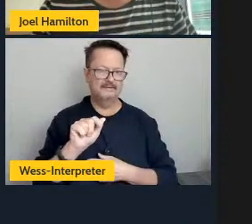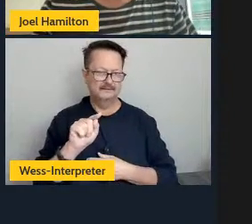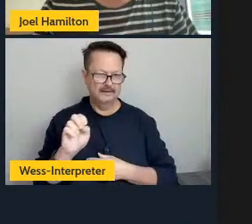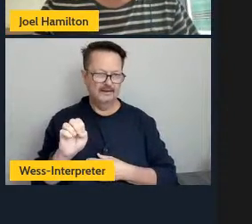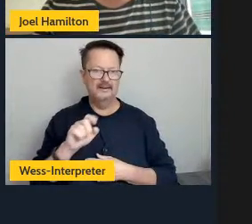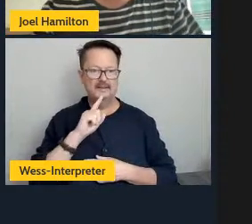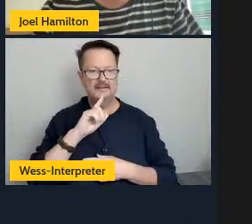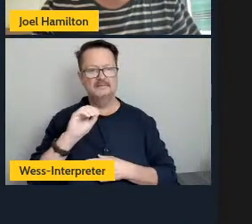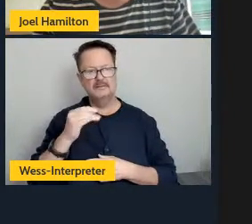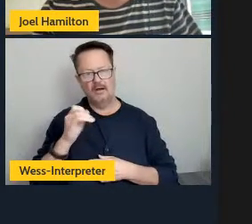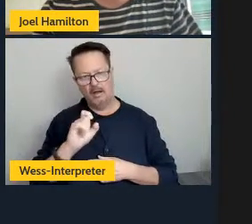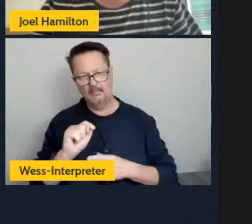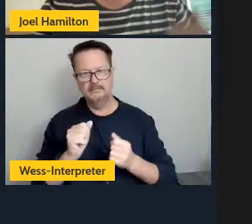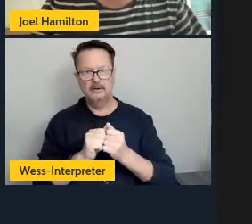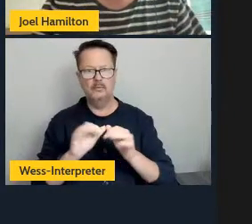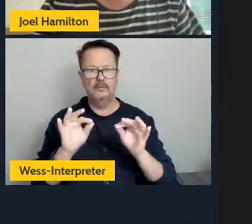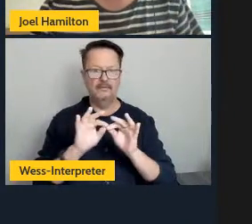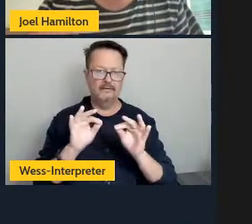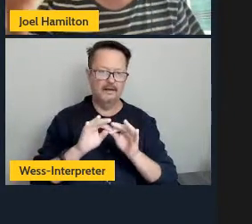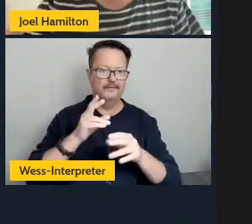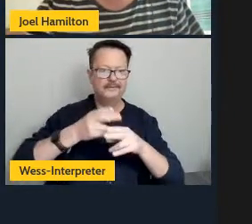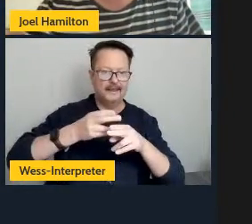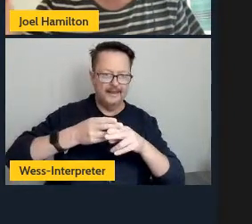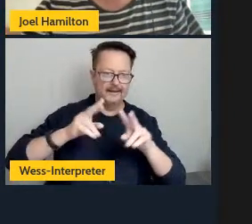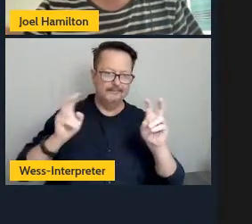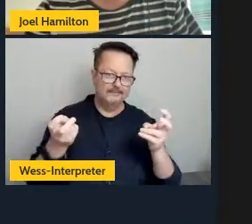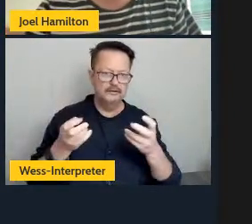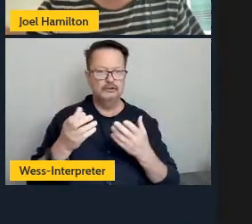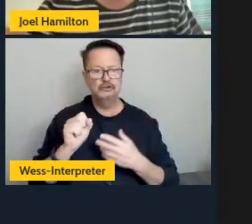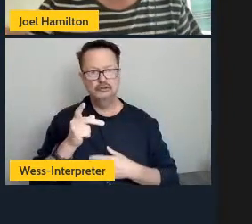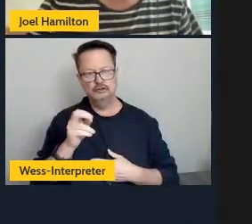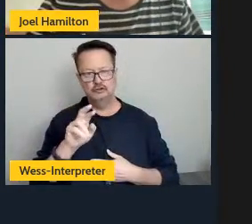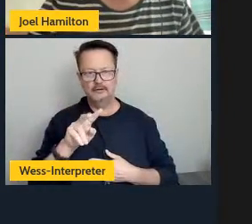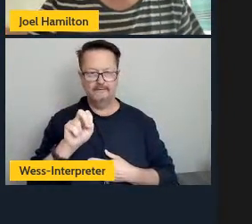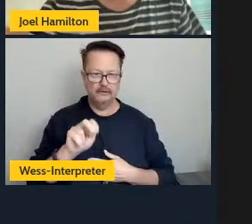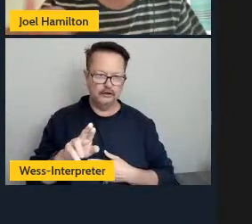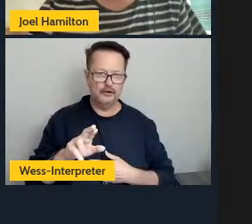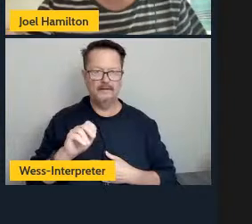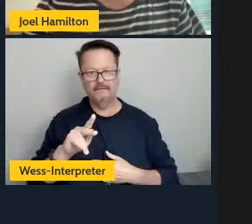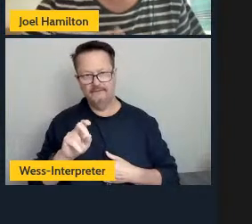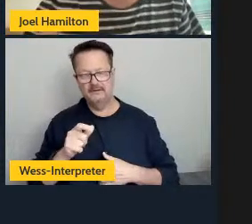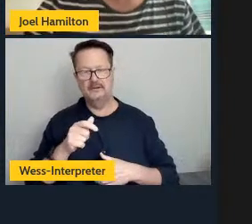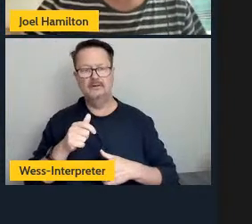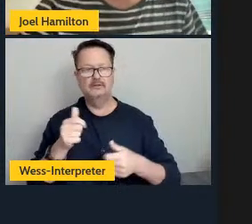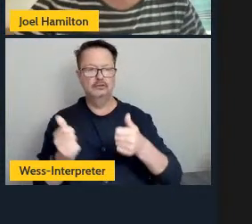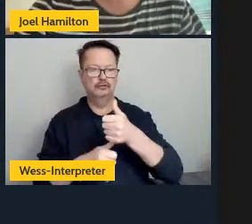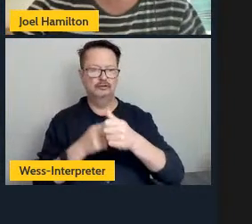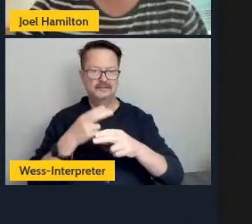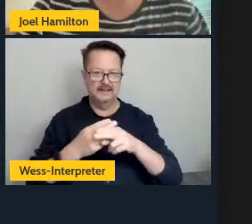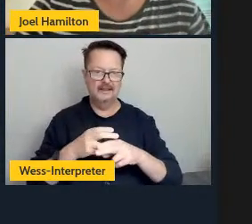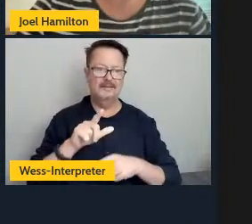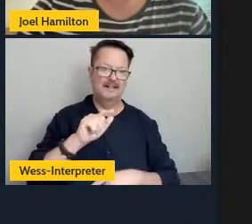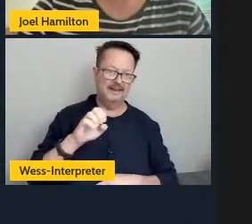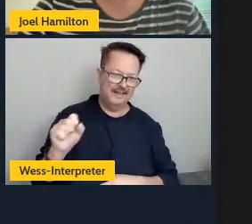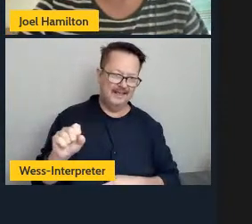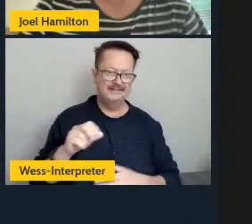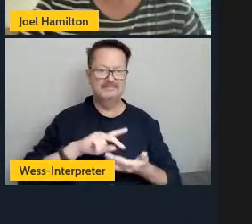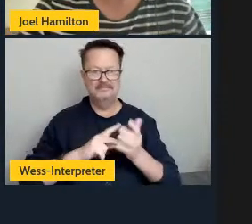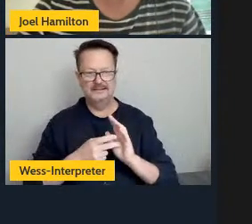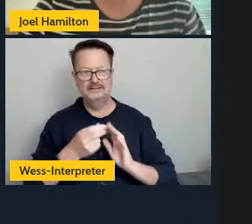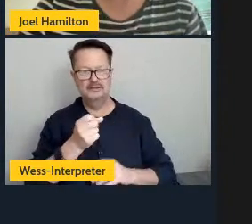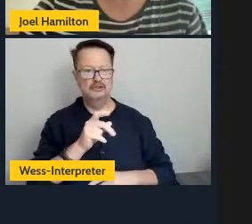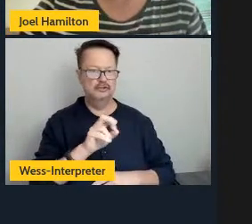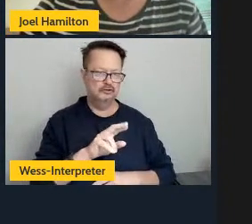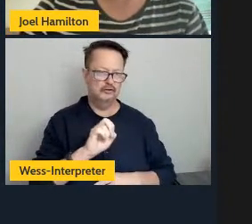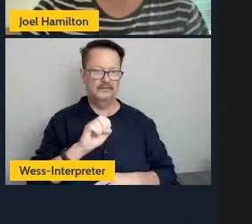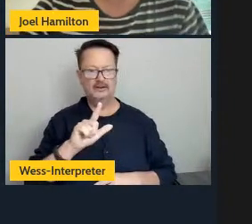an object with the field name, whose value is server, and the field surname, whose value is less, serverless. And